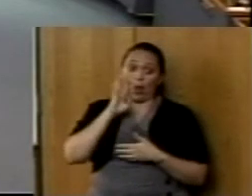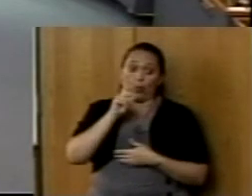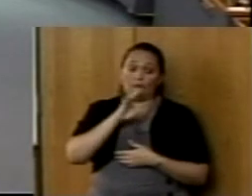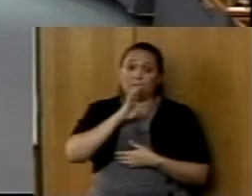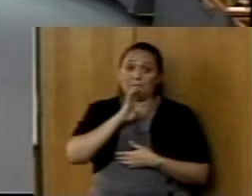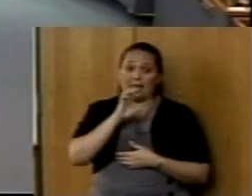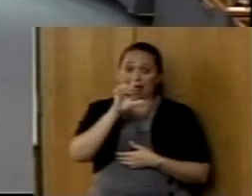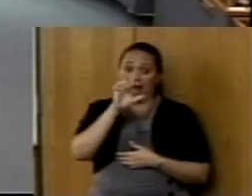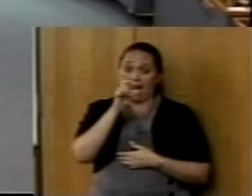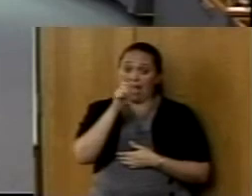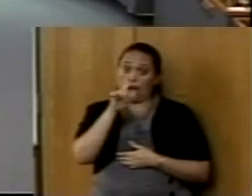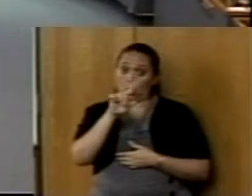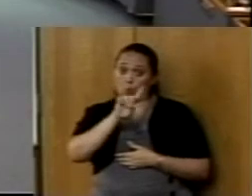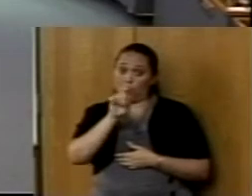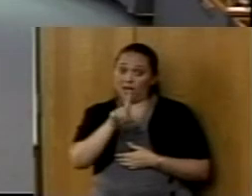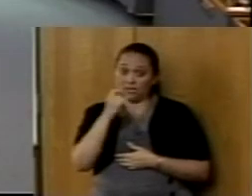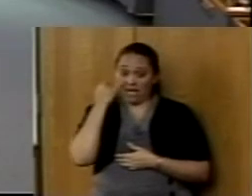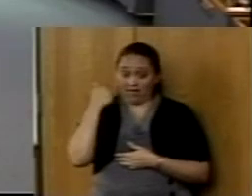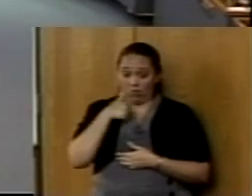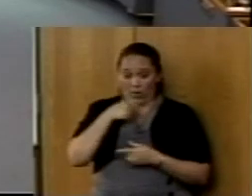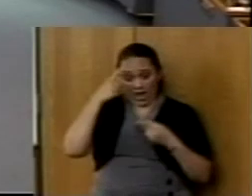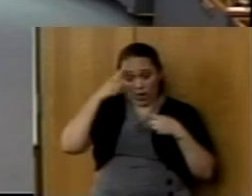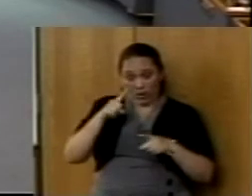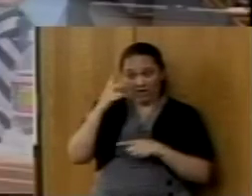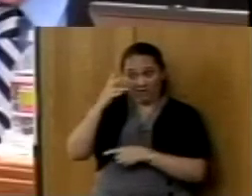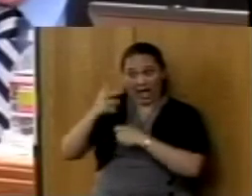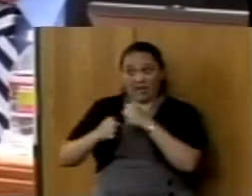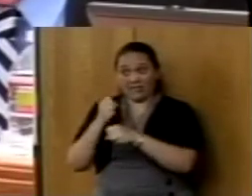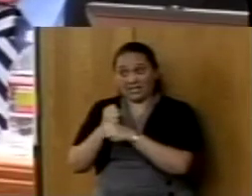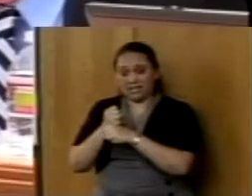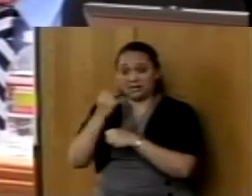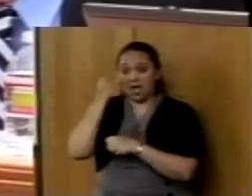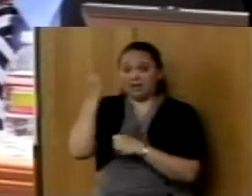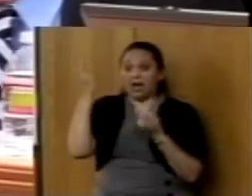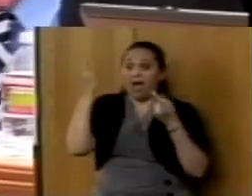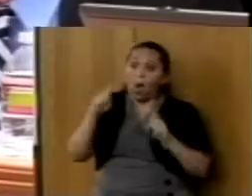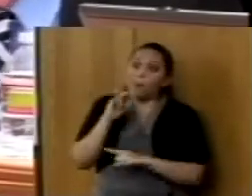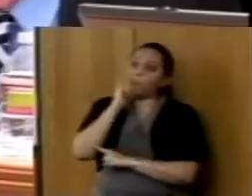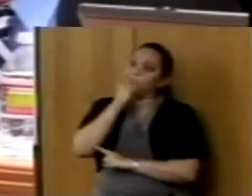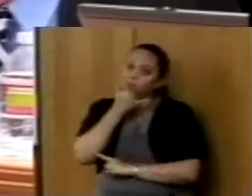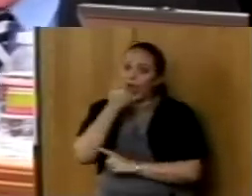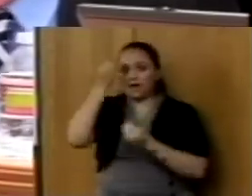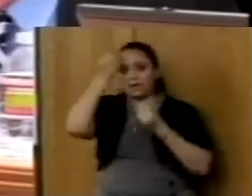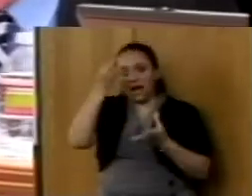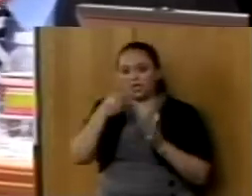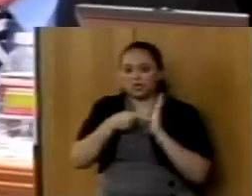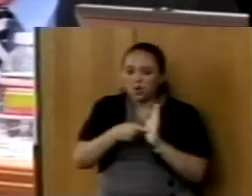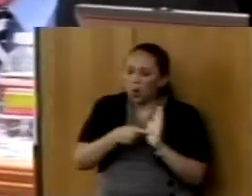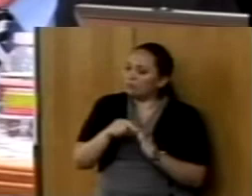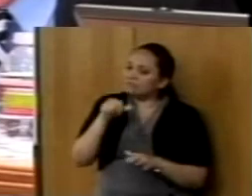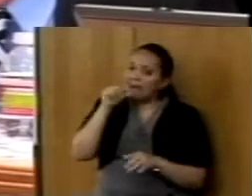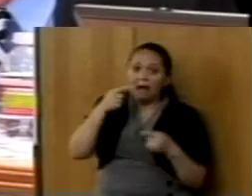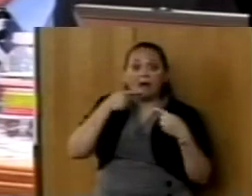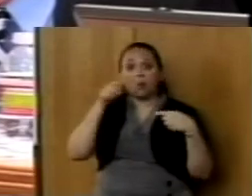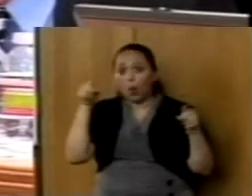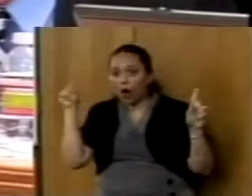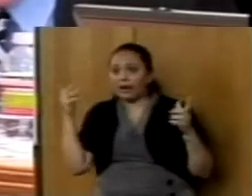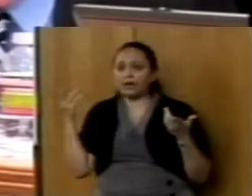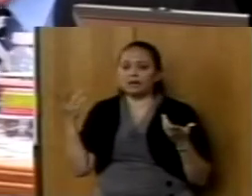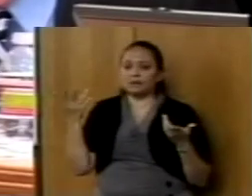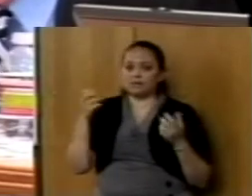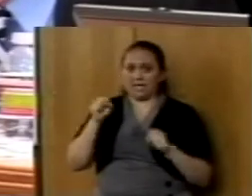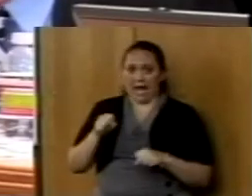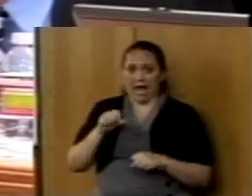to a 5-year based on a board decision. If something were to go negative and the data showed it just wasn't working,